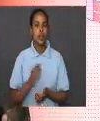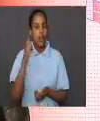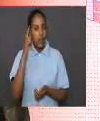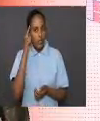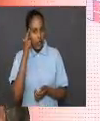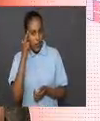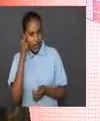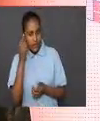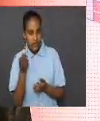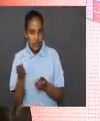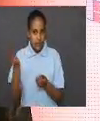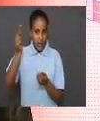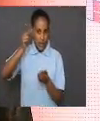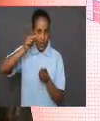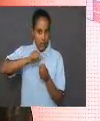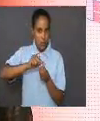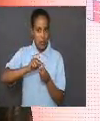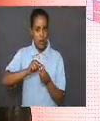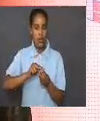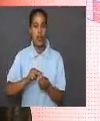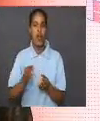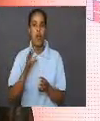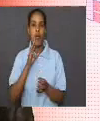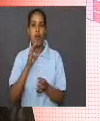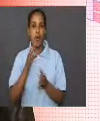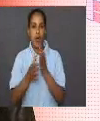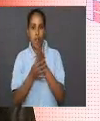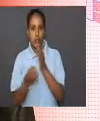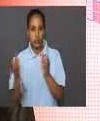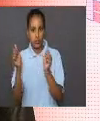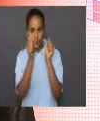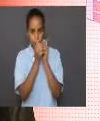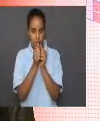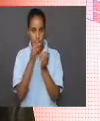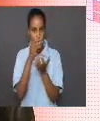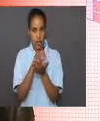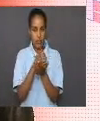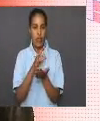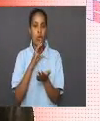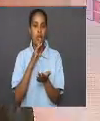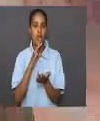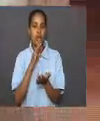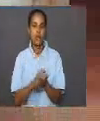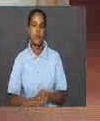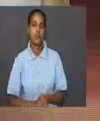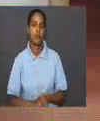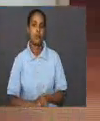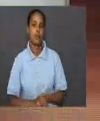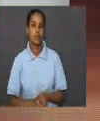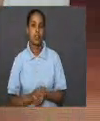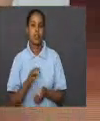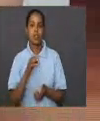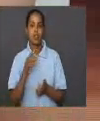Imagine dumping a tablespoon of oil into a glass of water.